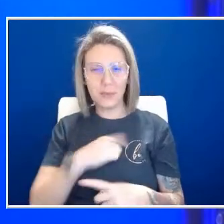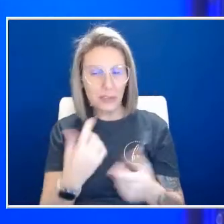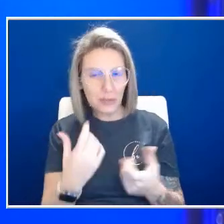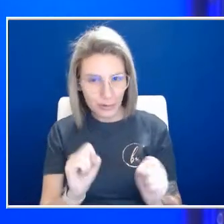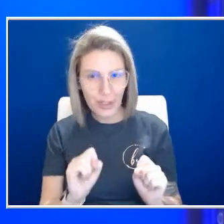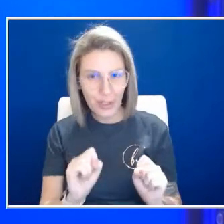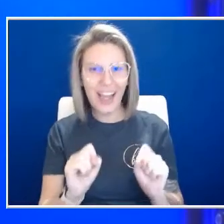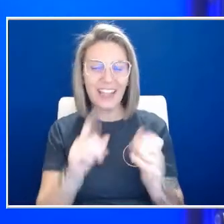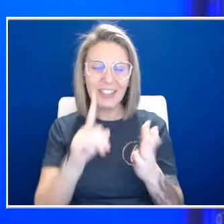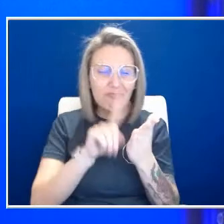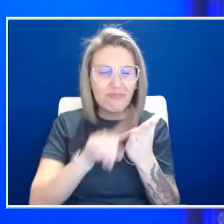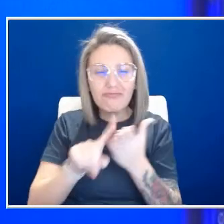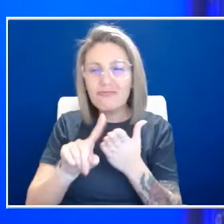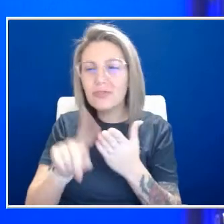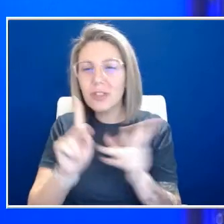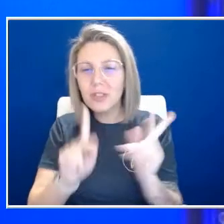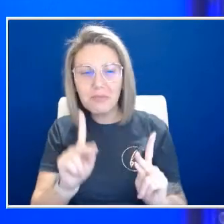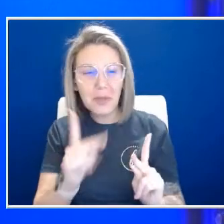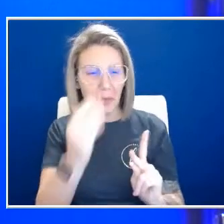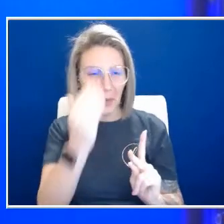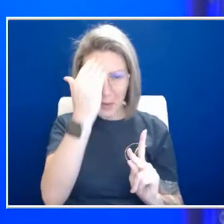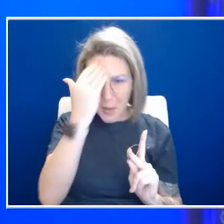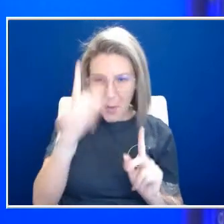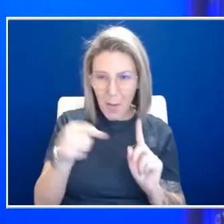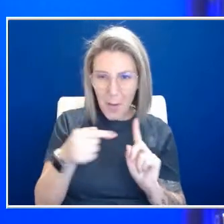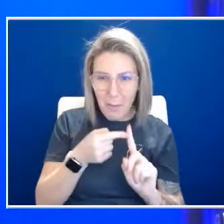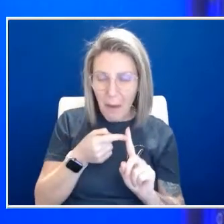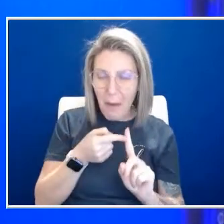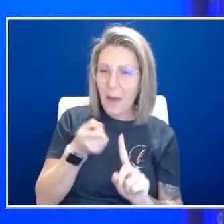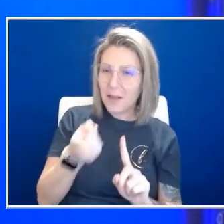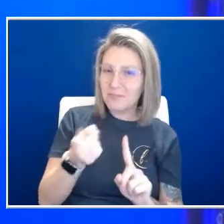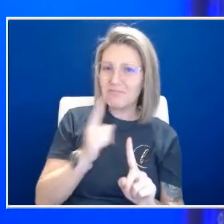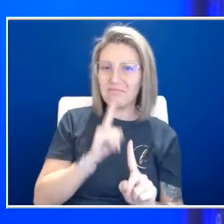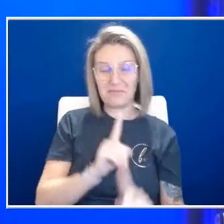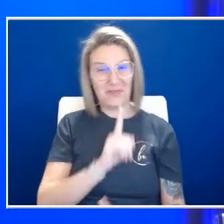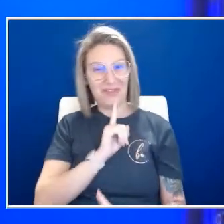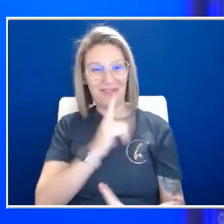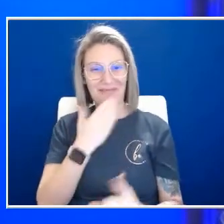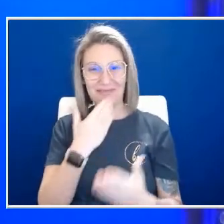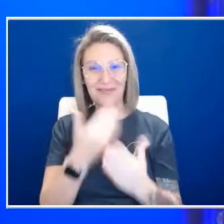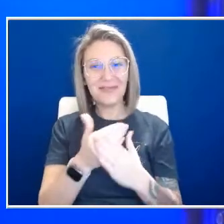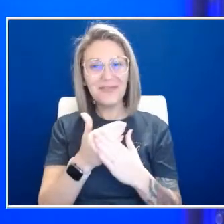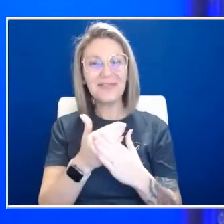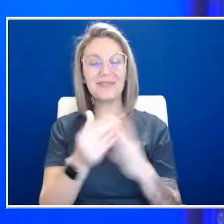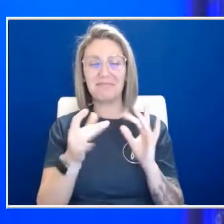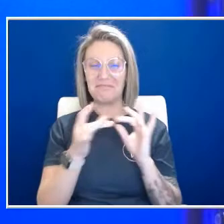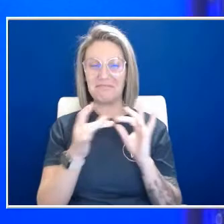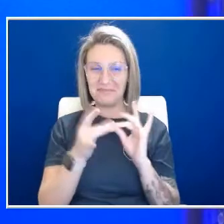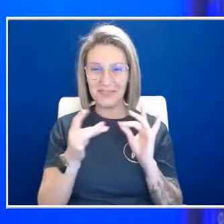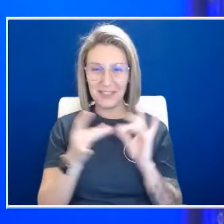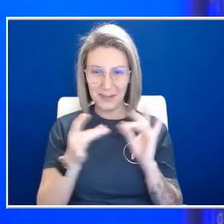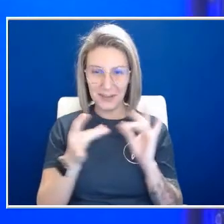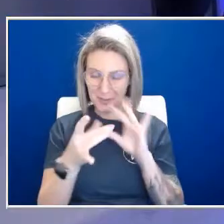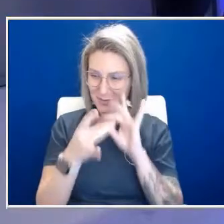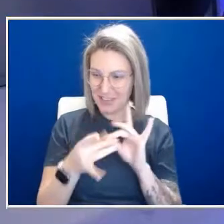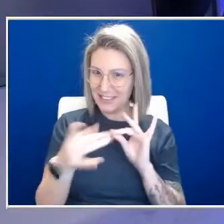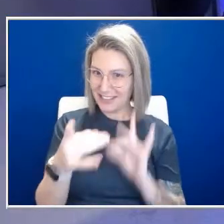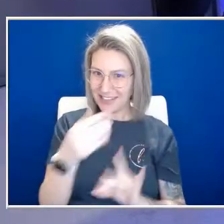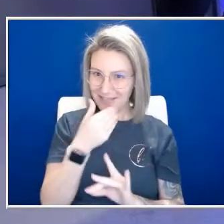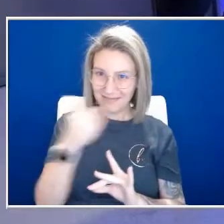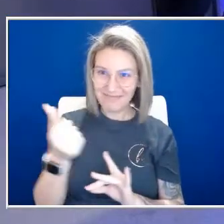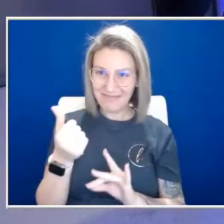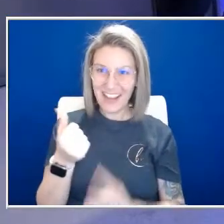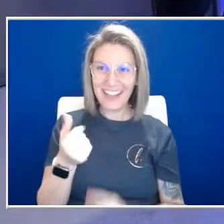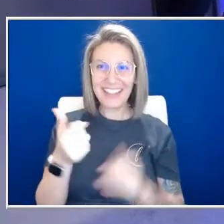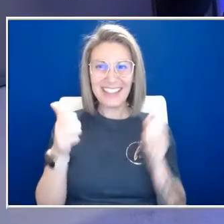knew, did they know about him, and got really good messages to, he was the best to in go the with region. This guy. I was going to say,